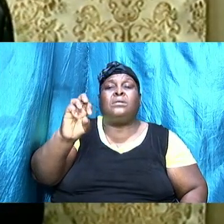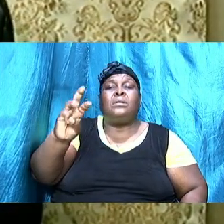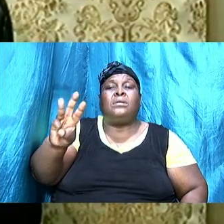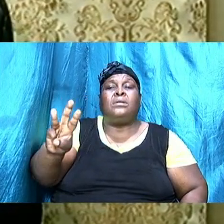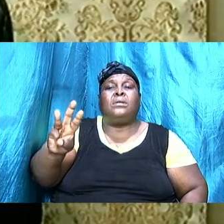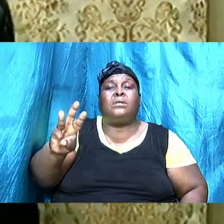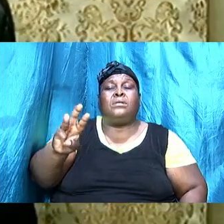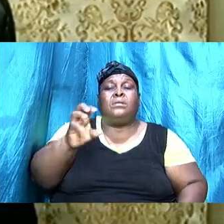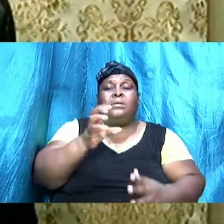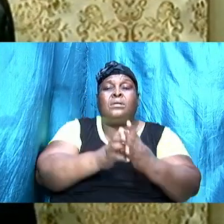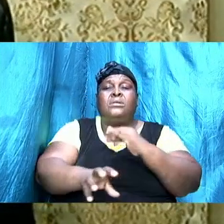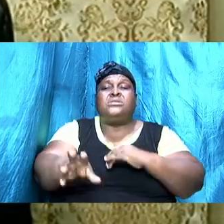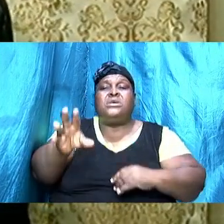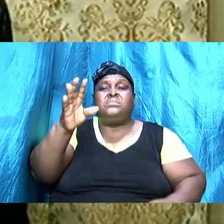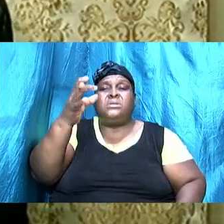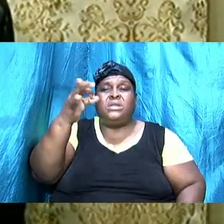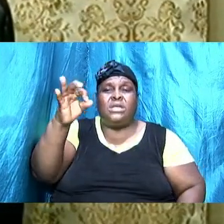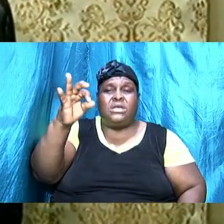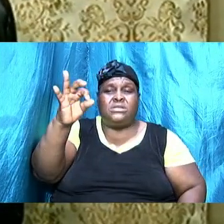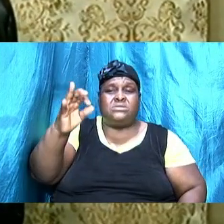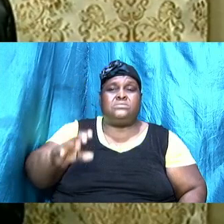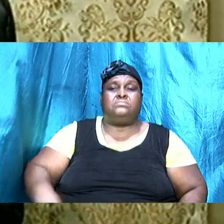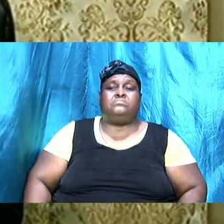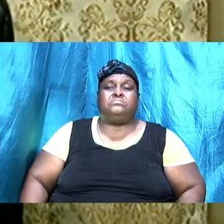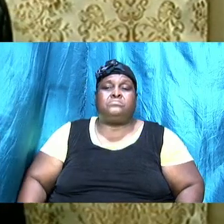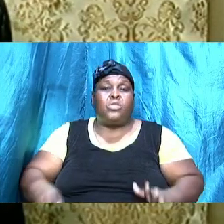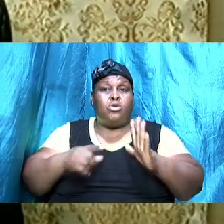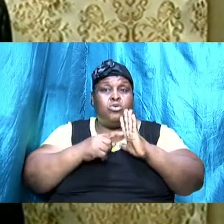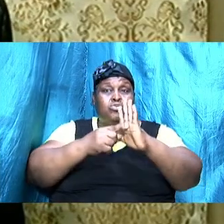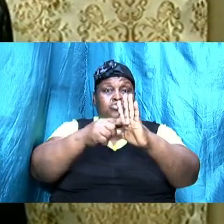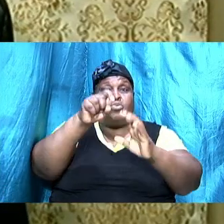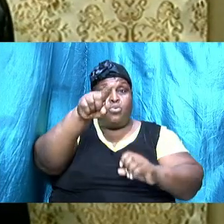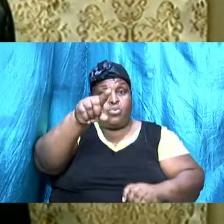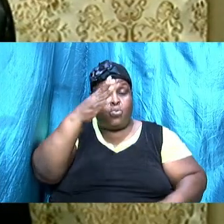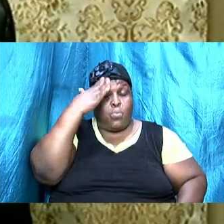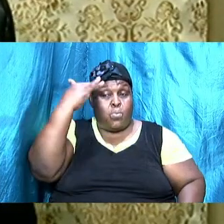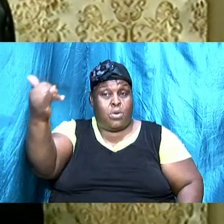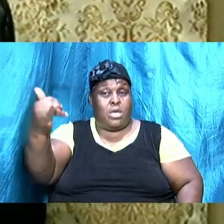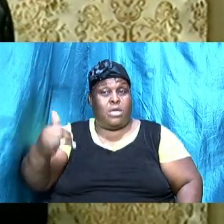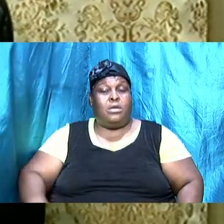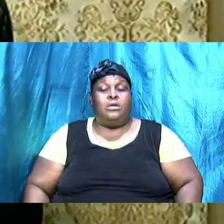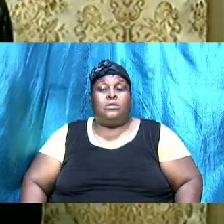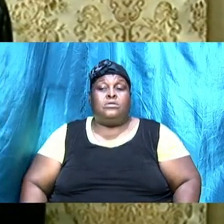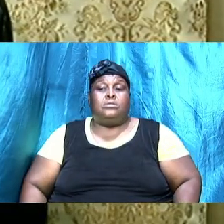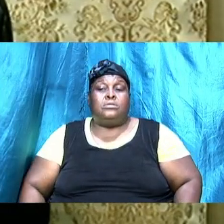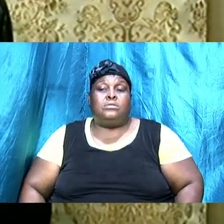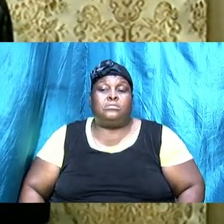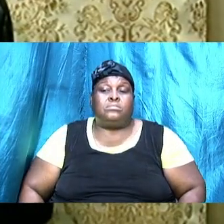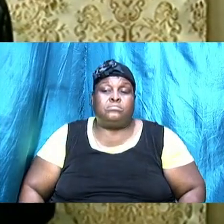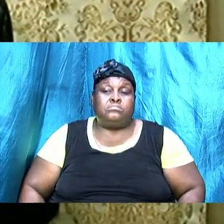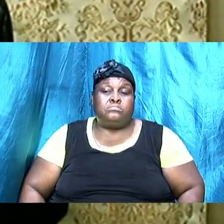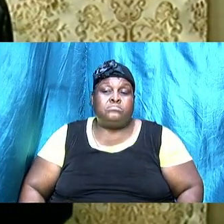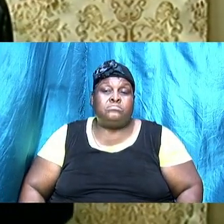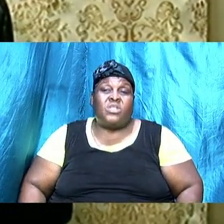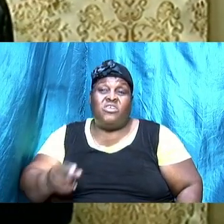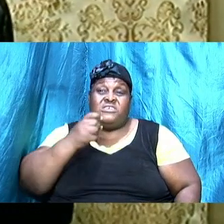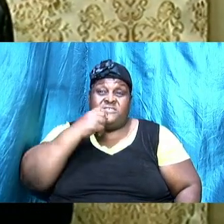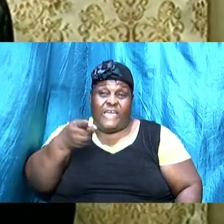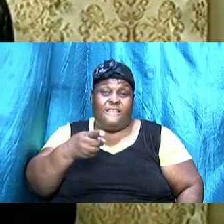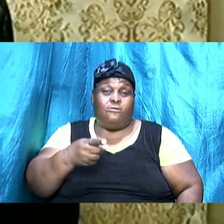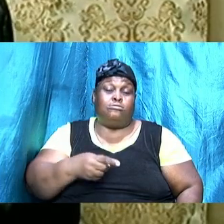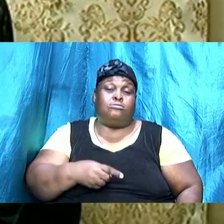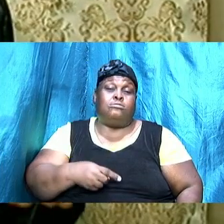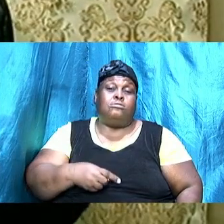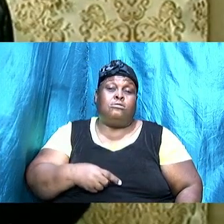Matthew chapter 19. Put it up on the screen. I'll show you why. And then, you know, but I've got to just put it straight